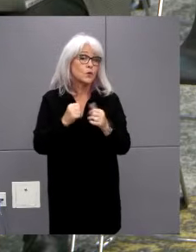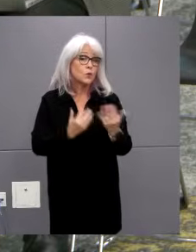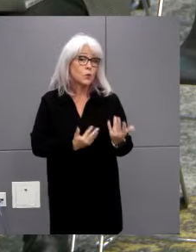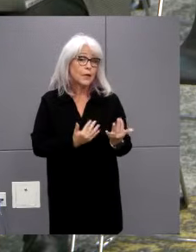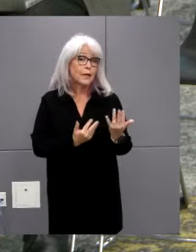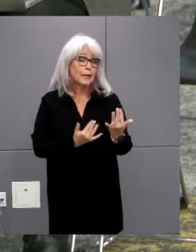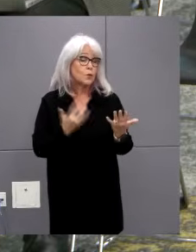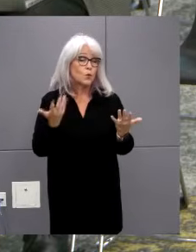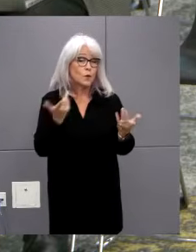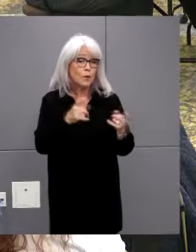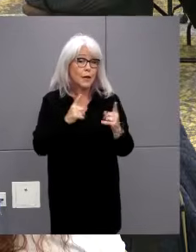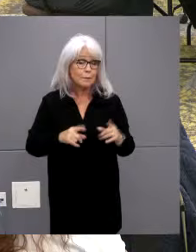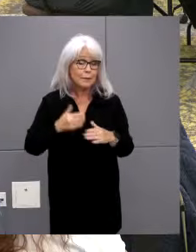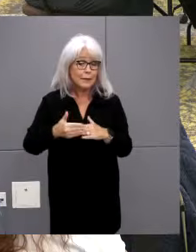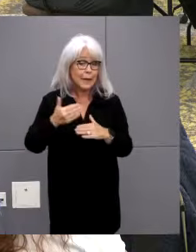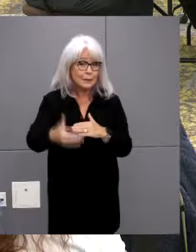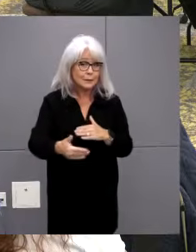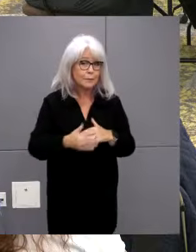will be taken. Thank you.